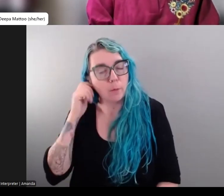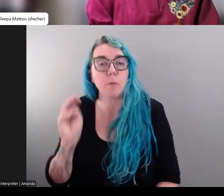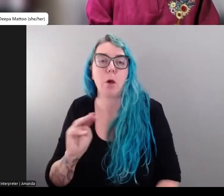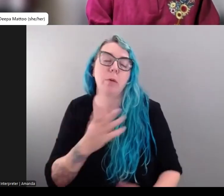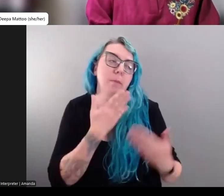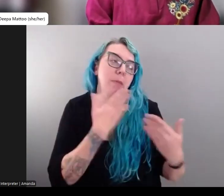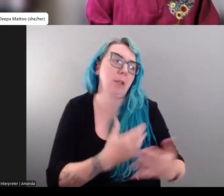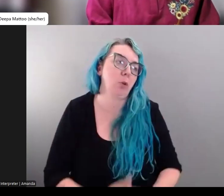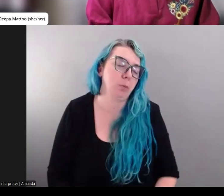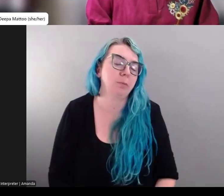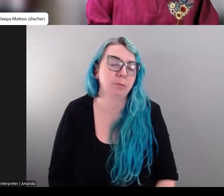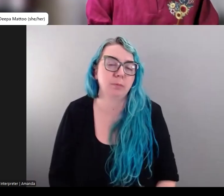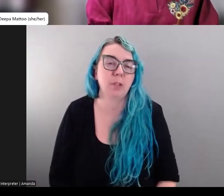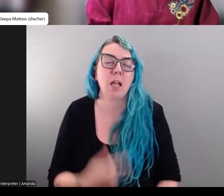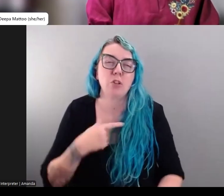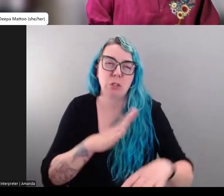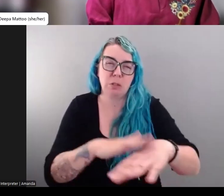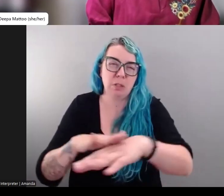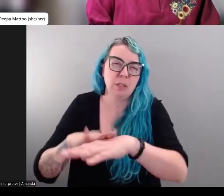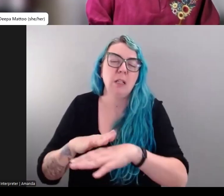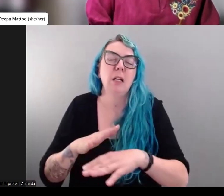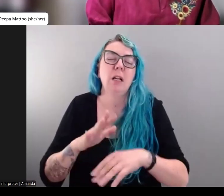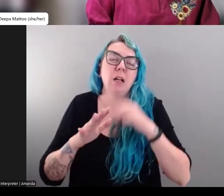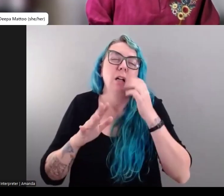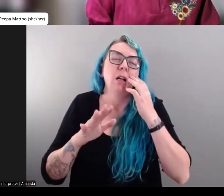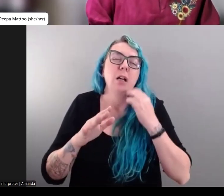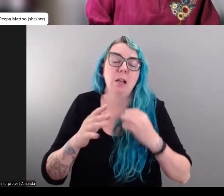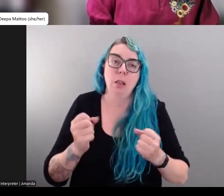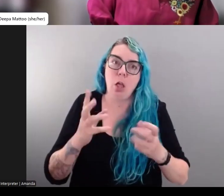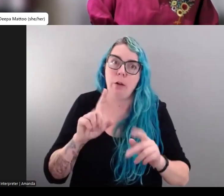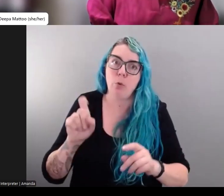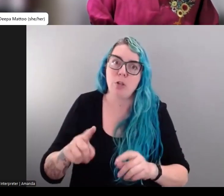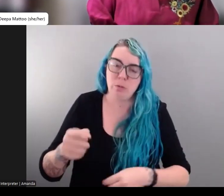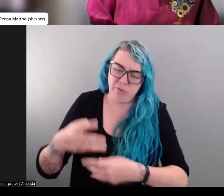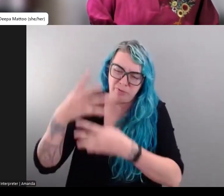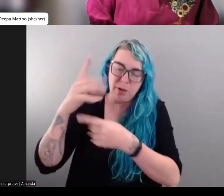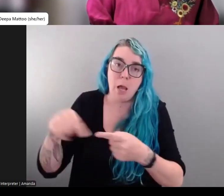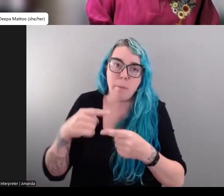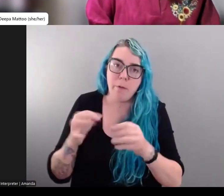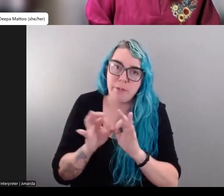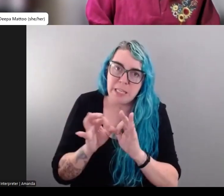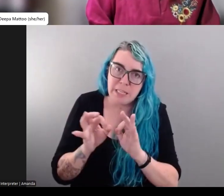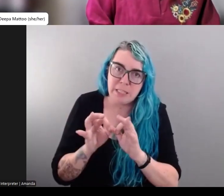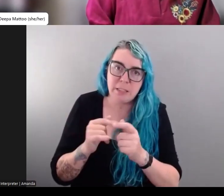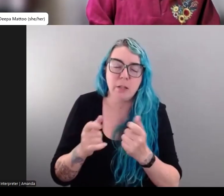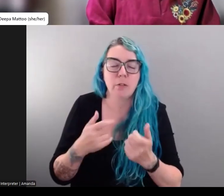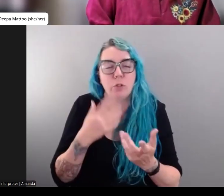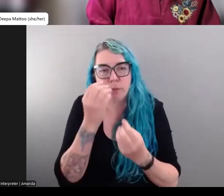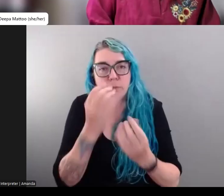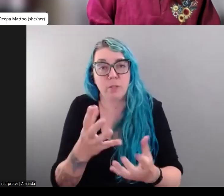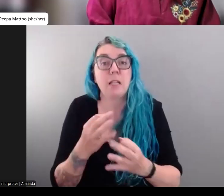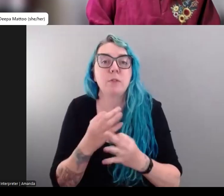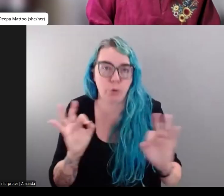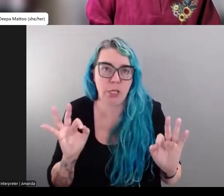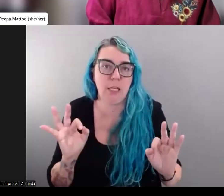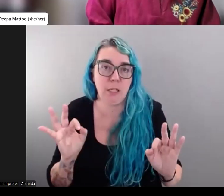we do continue to get some questions about like the fees Again, just to mention that this tool is free